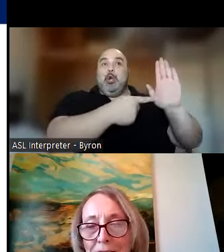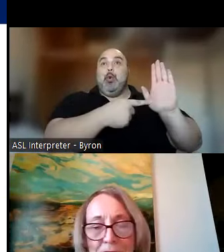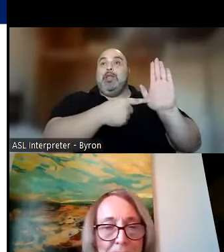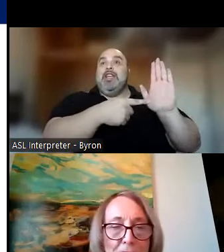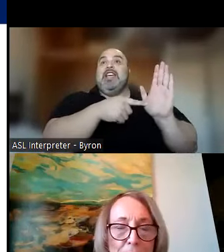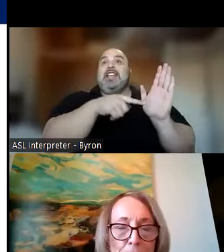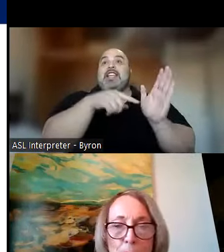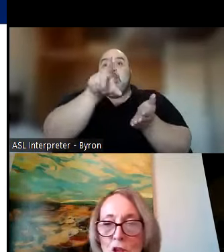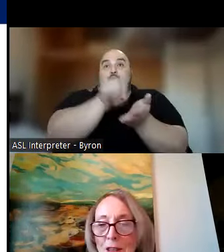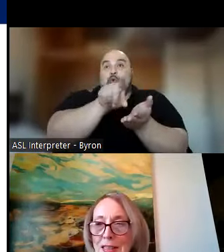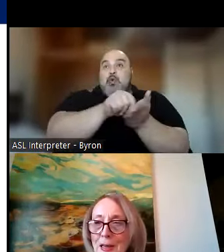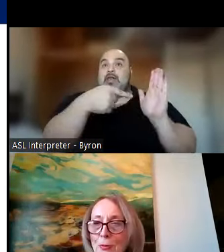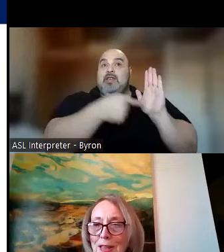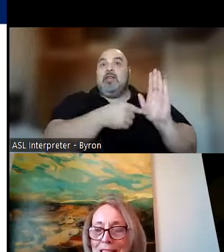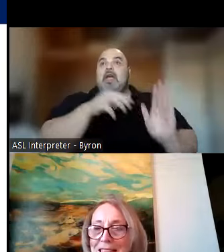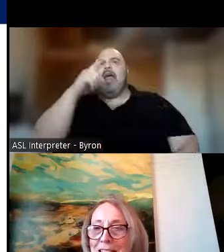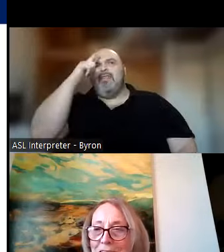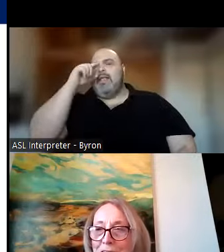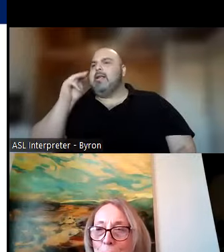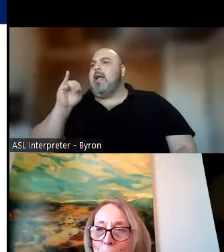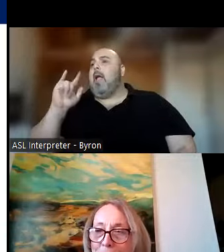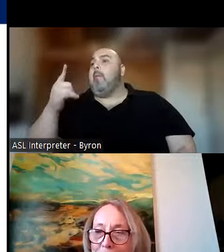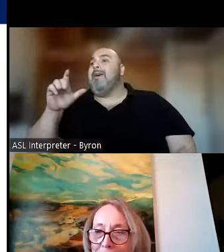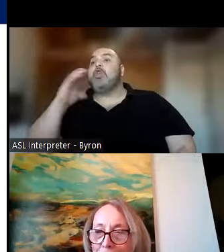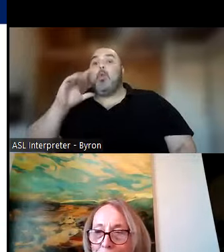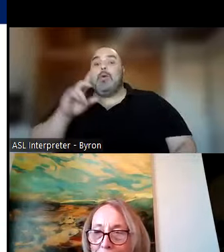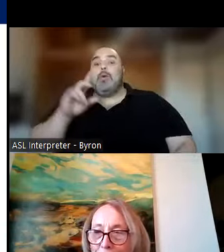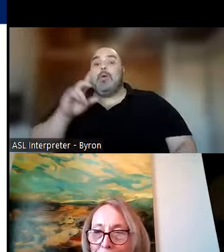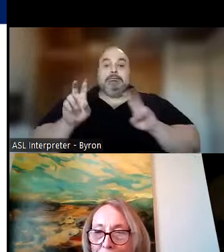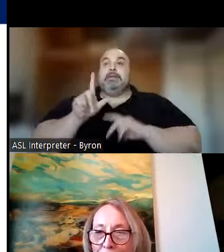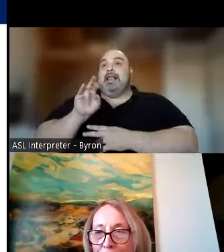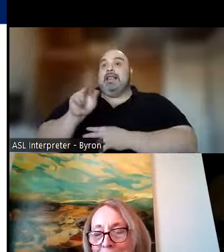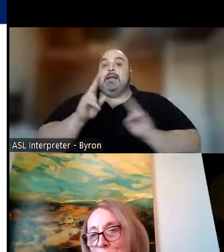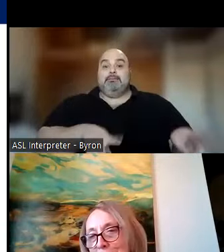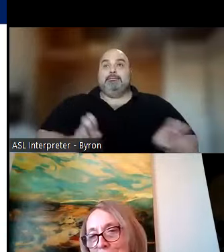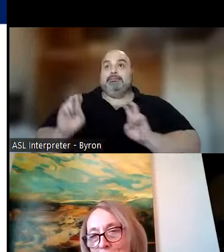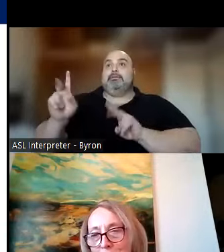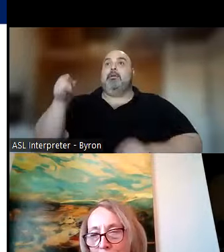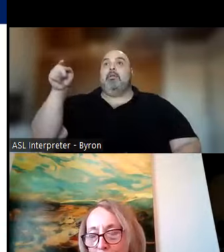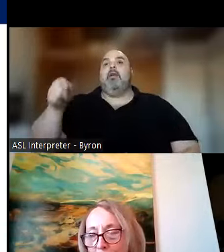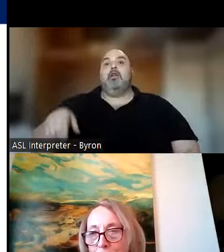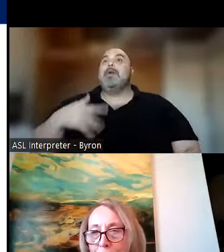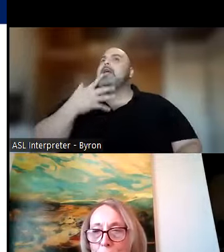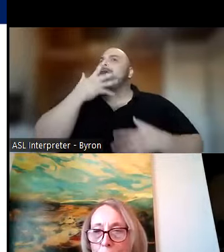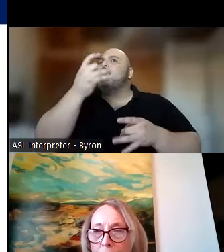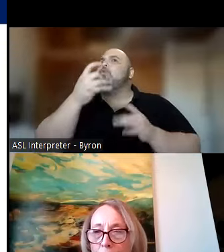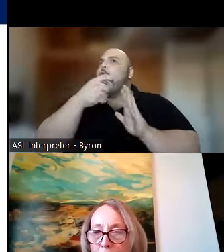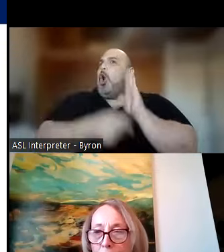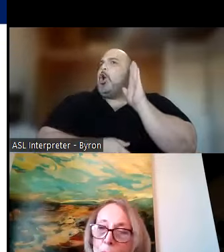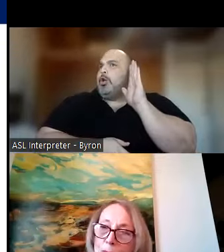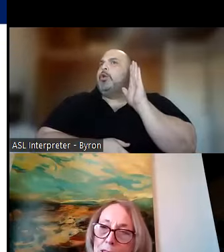and I think Michelle is going to put a link to that in the website. So really interesting article about some of the